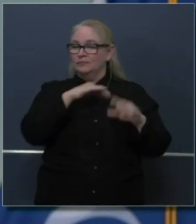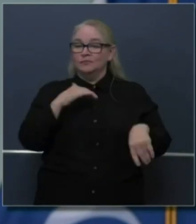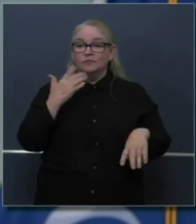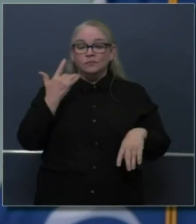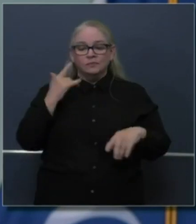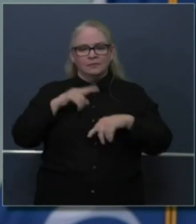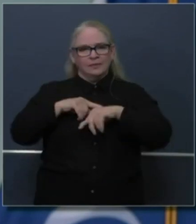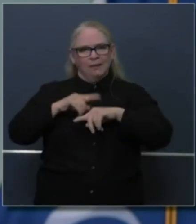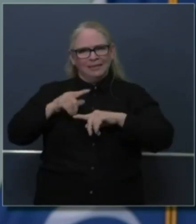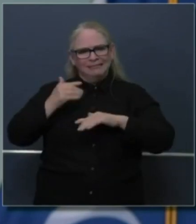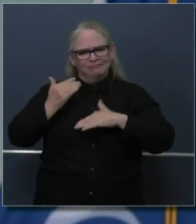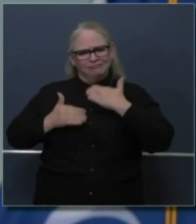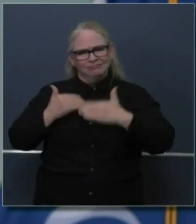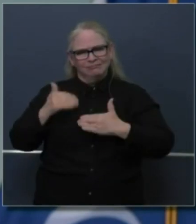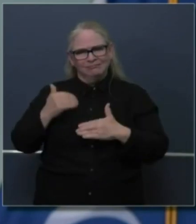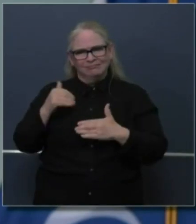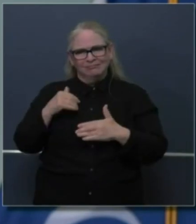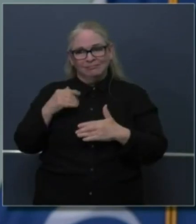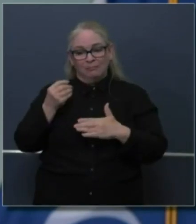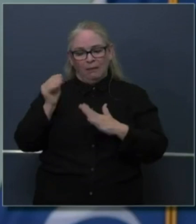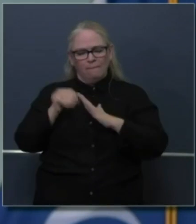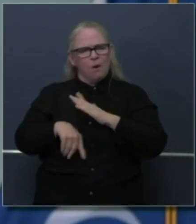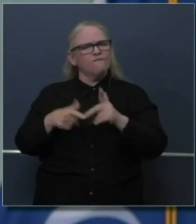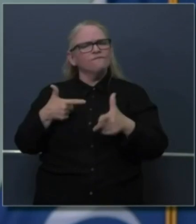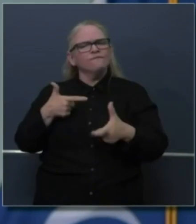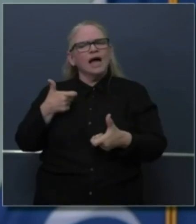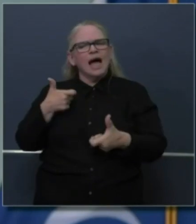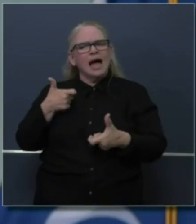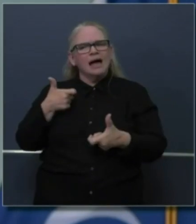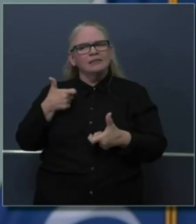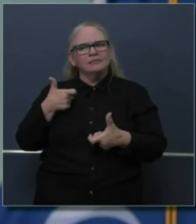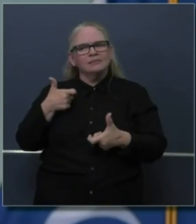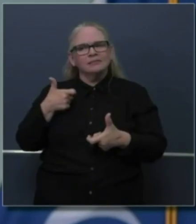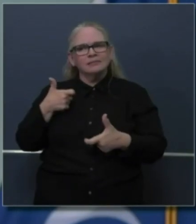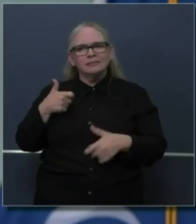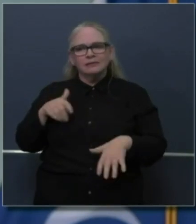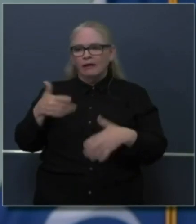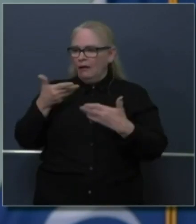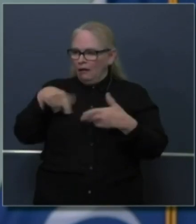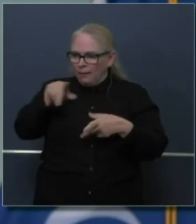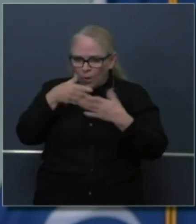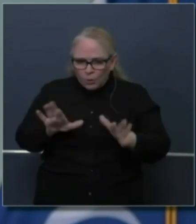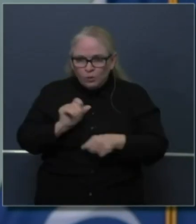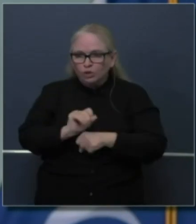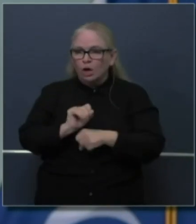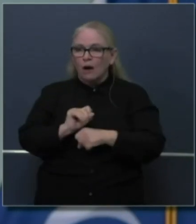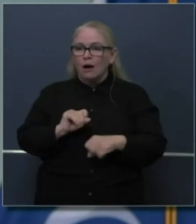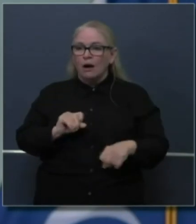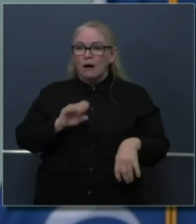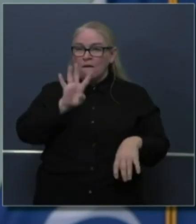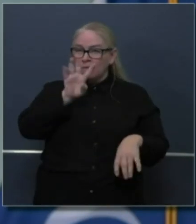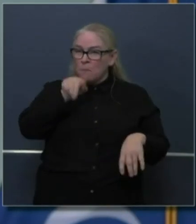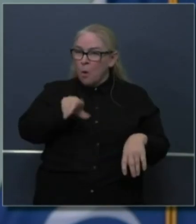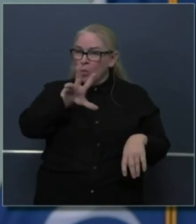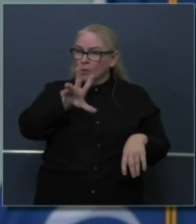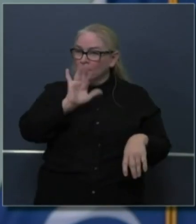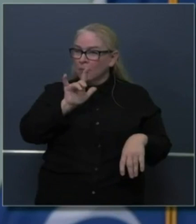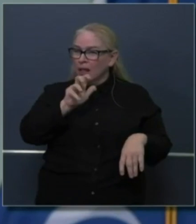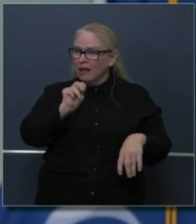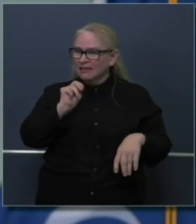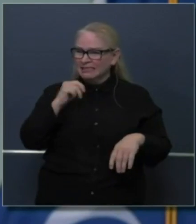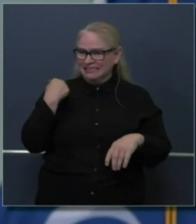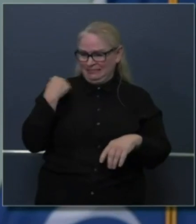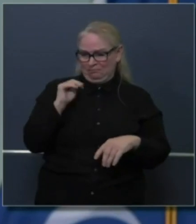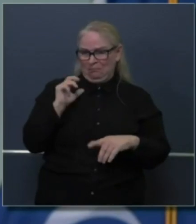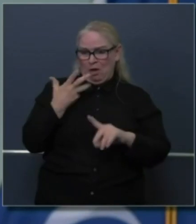seeing economic numbers, the unemployment numbers. Now 4.3 million people just since March 12th